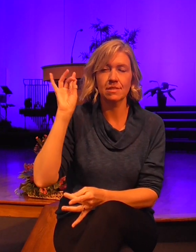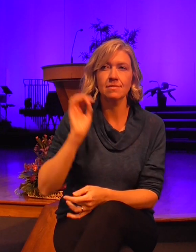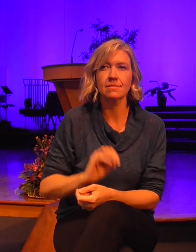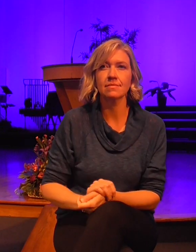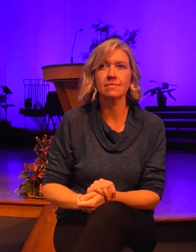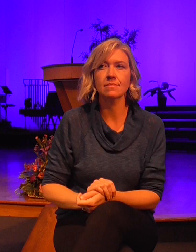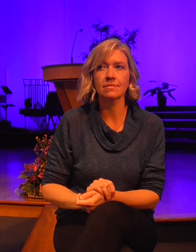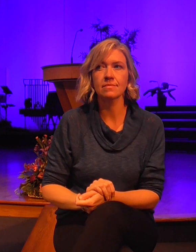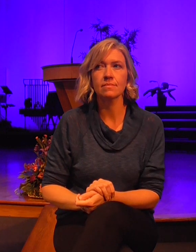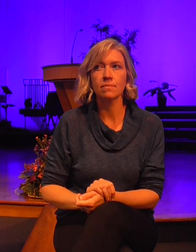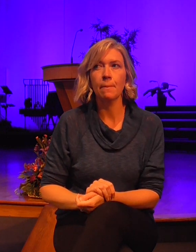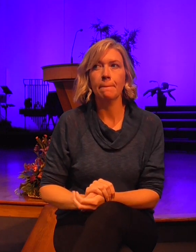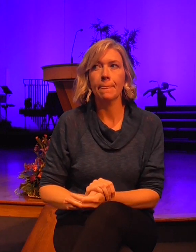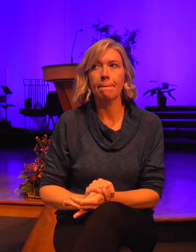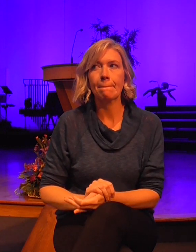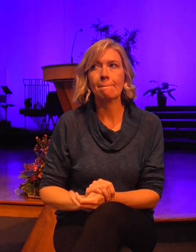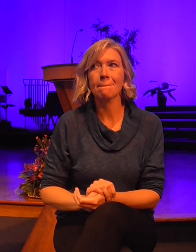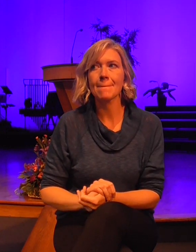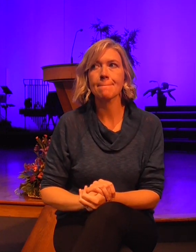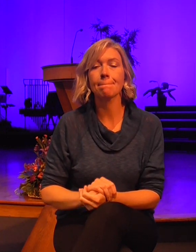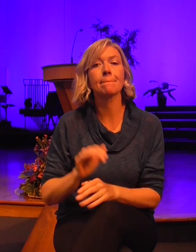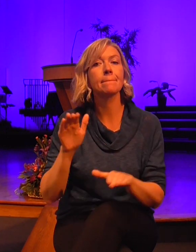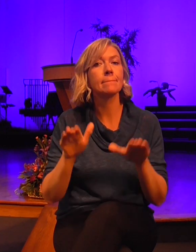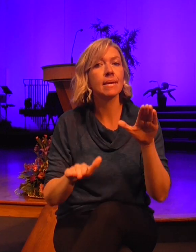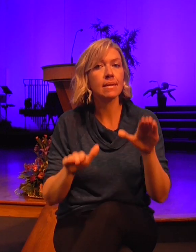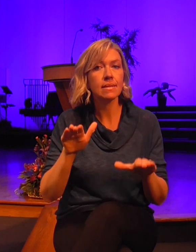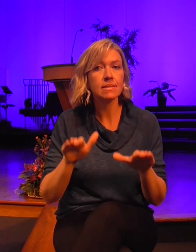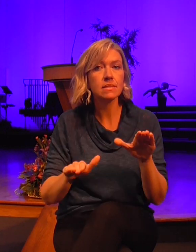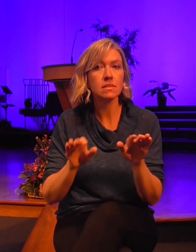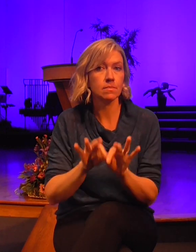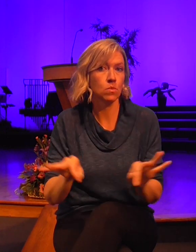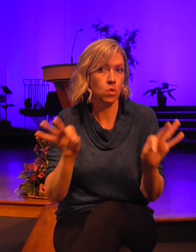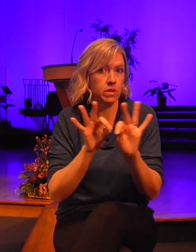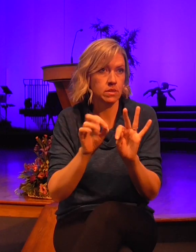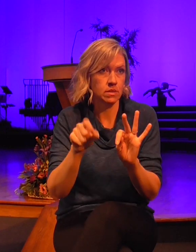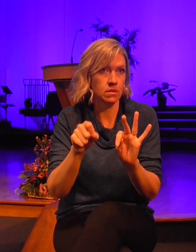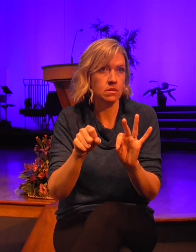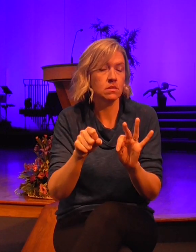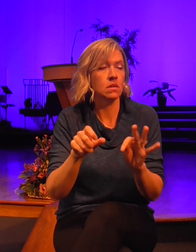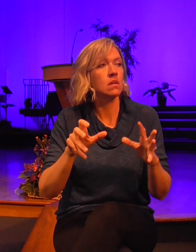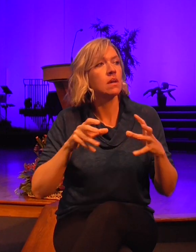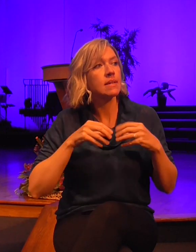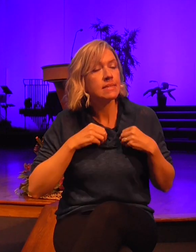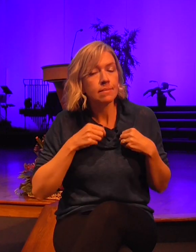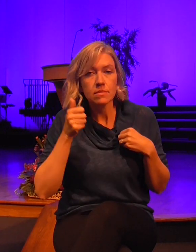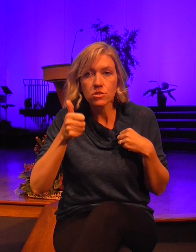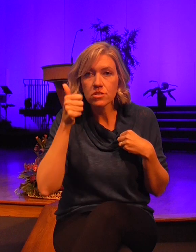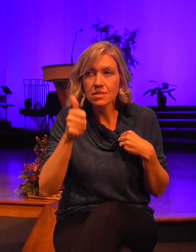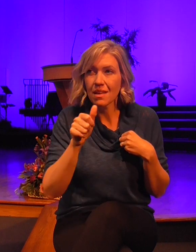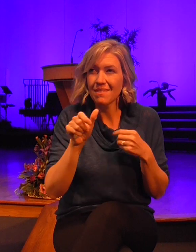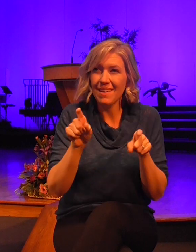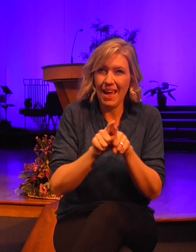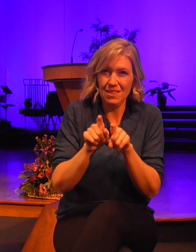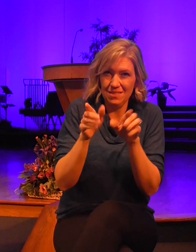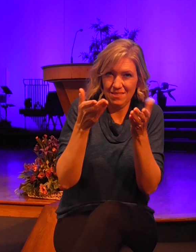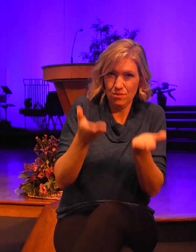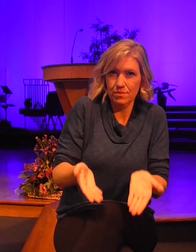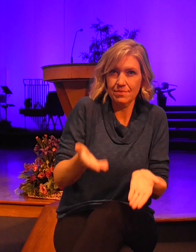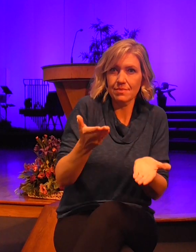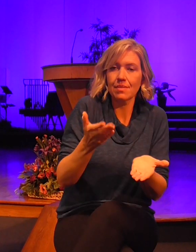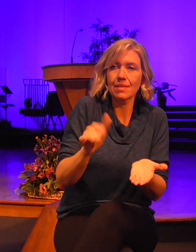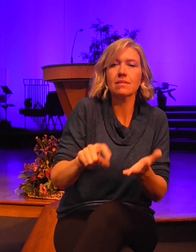As important as balance is, accepting yourself as you are to beginning the